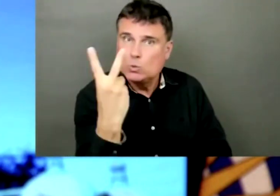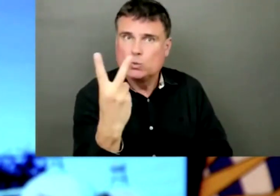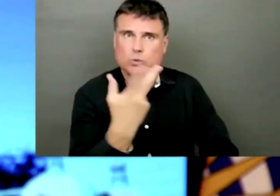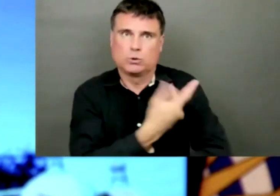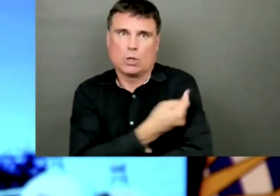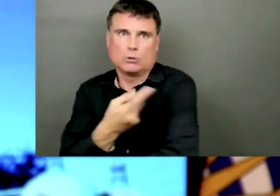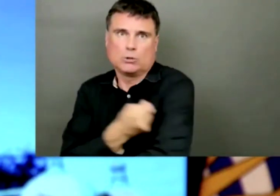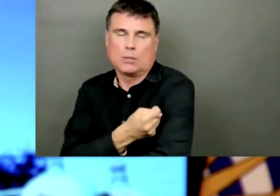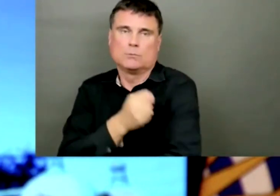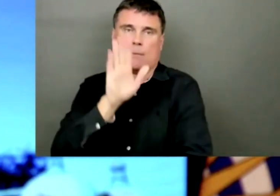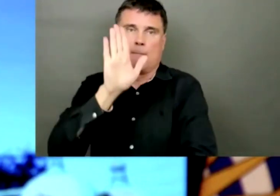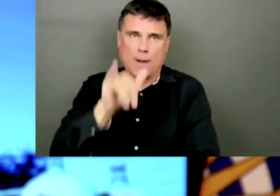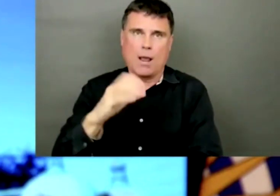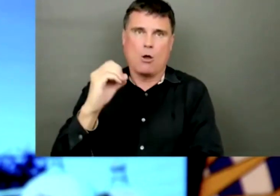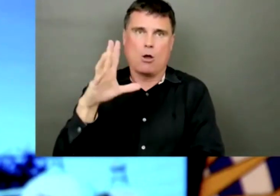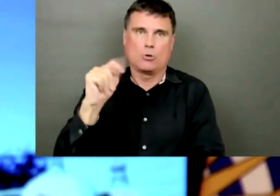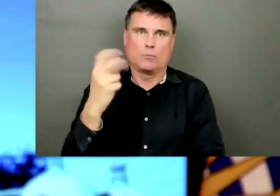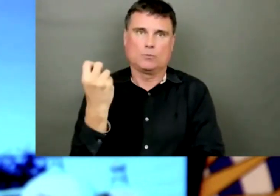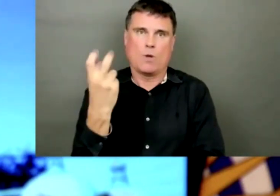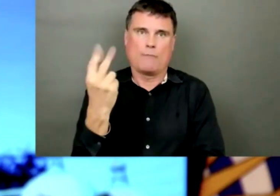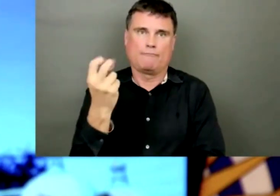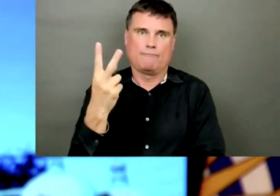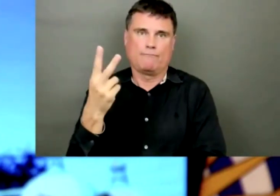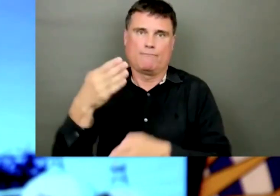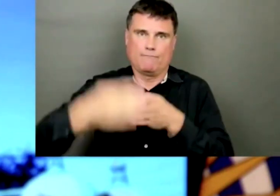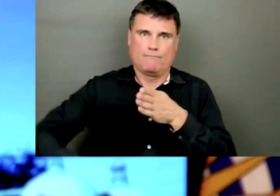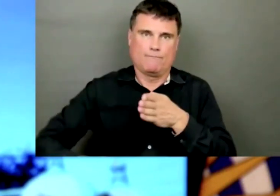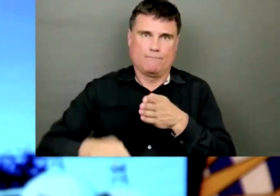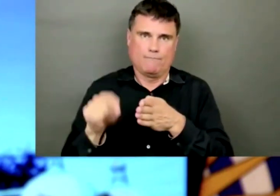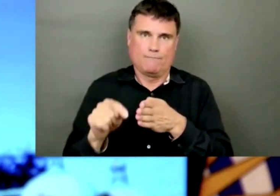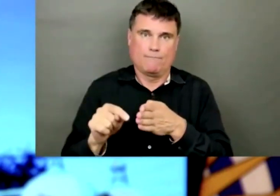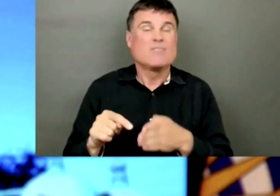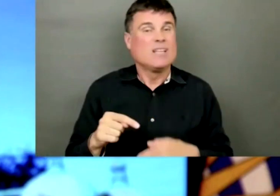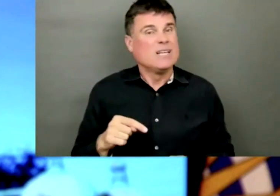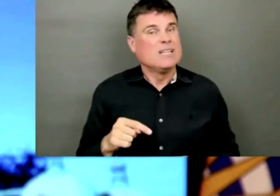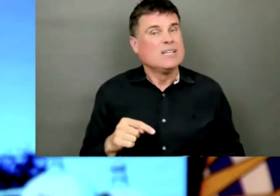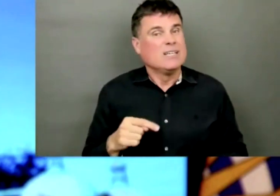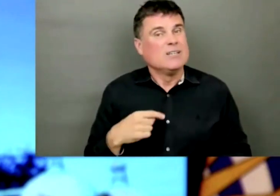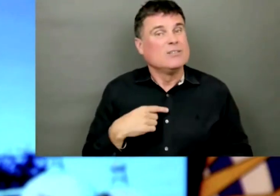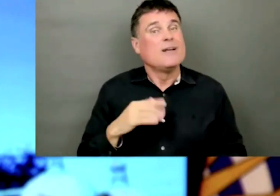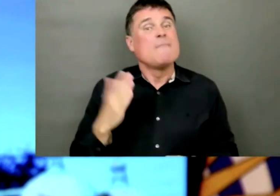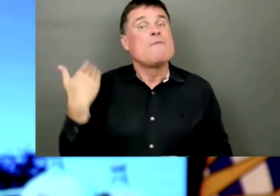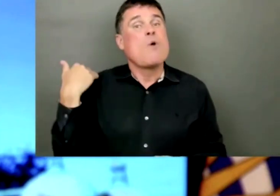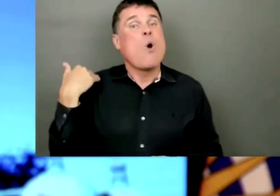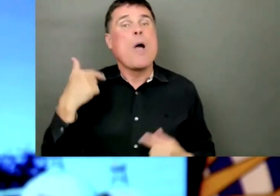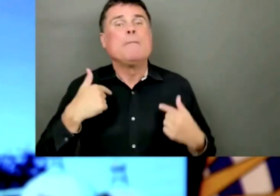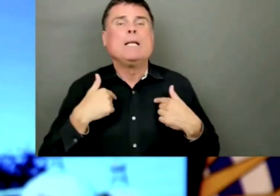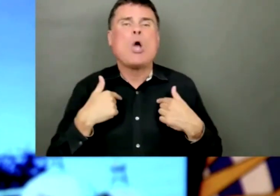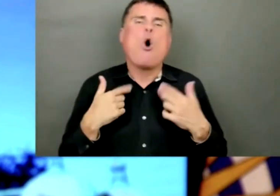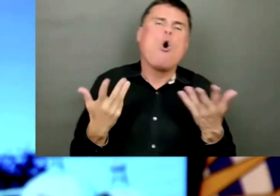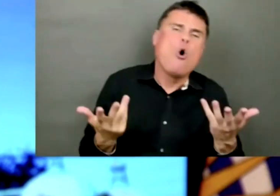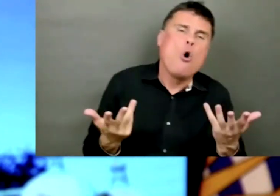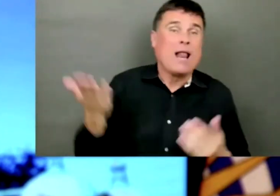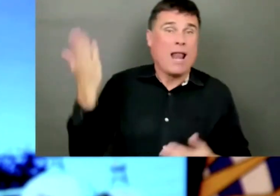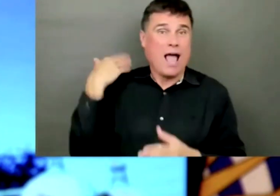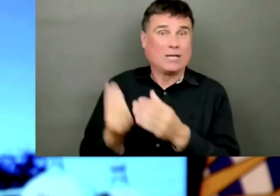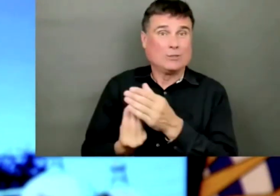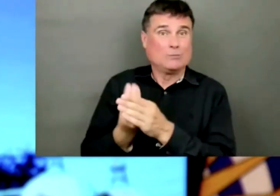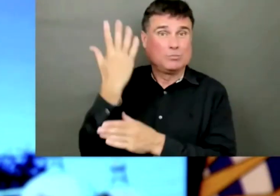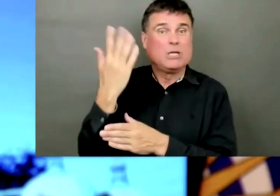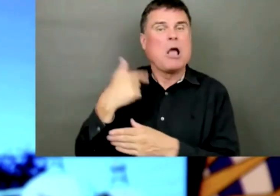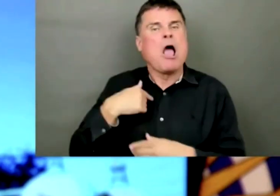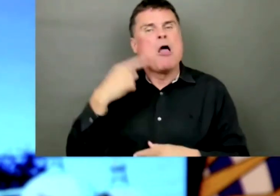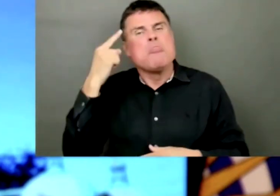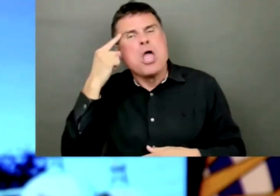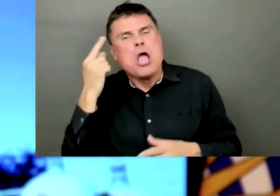earlier in the spring in June where we thought it would be sufficient to have additional measures such as